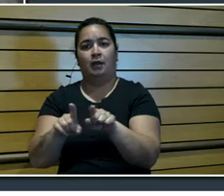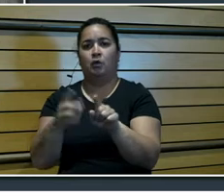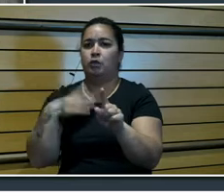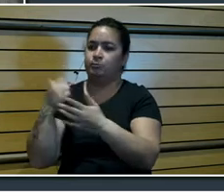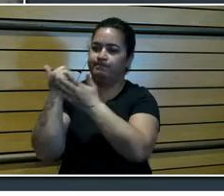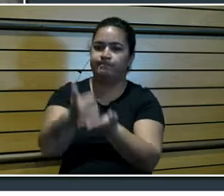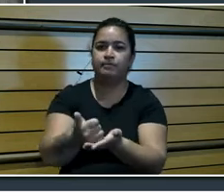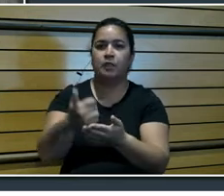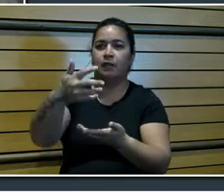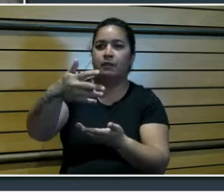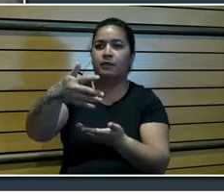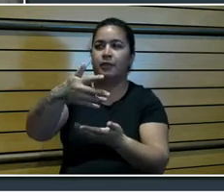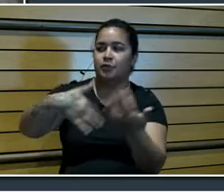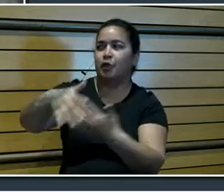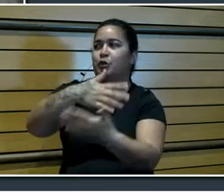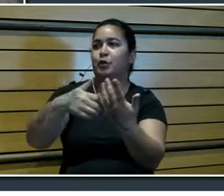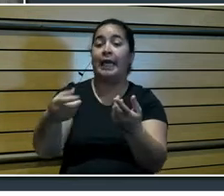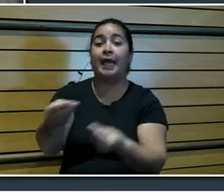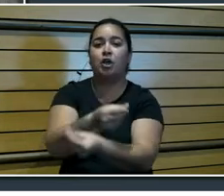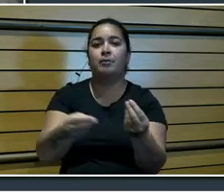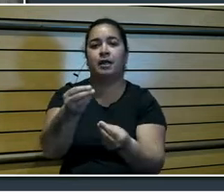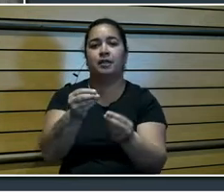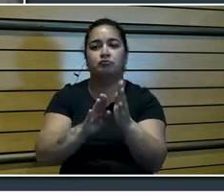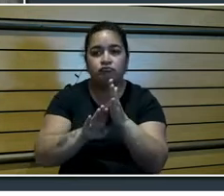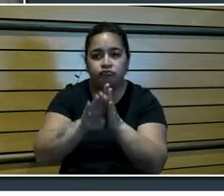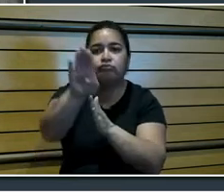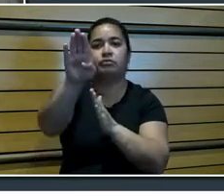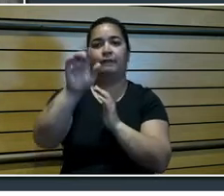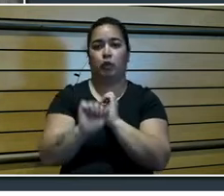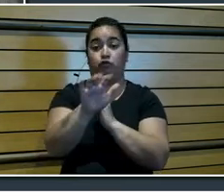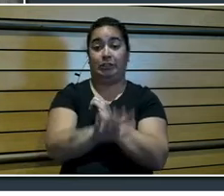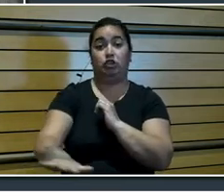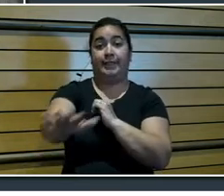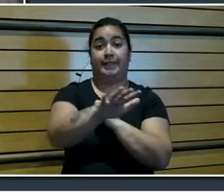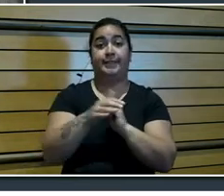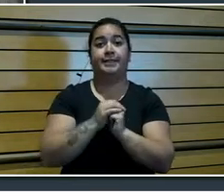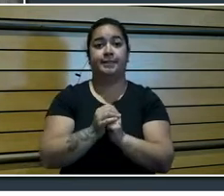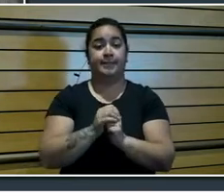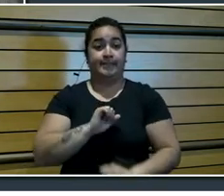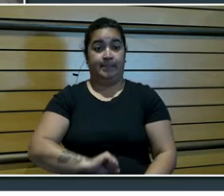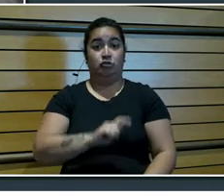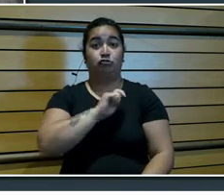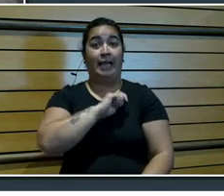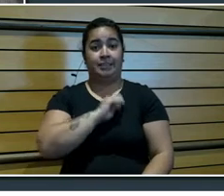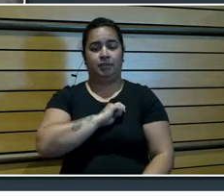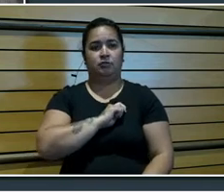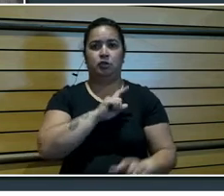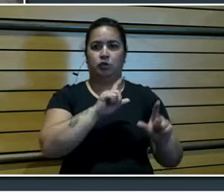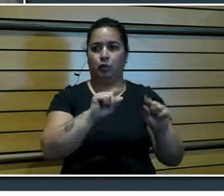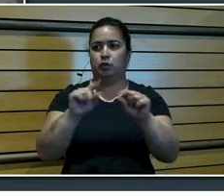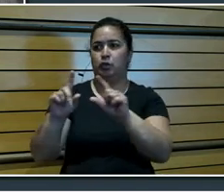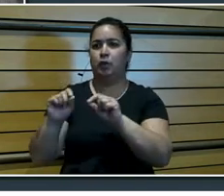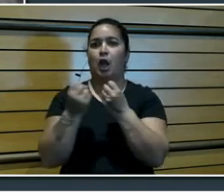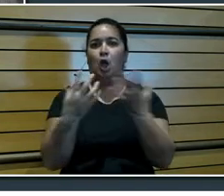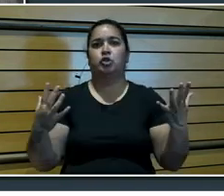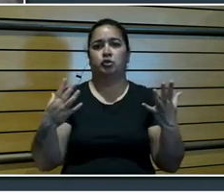and economic advancement of the region. The Trust is engaged in various projects to further its own aspirations and that of the